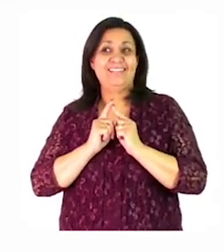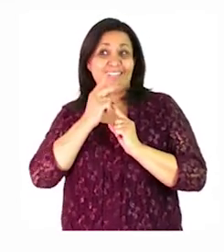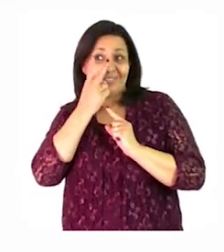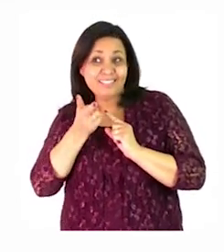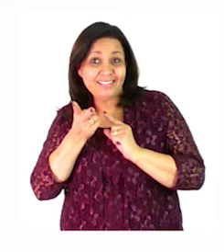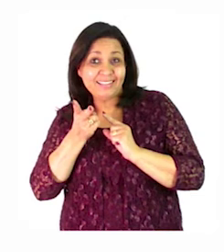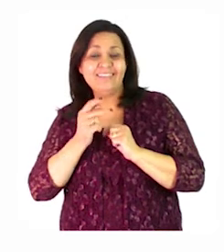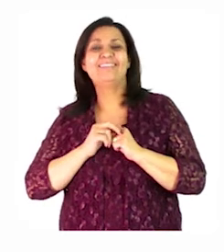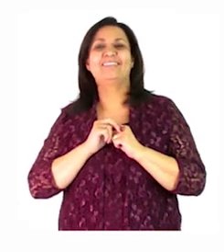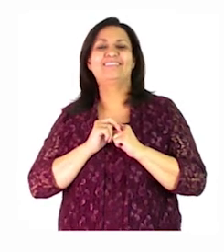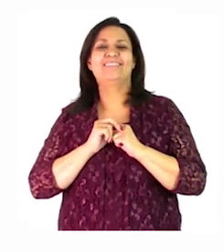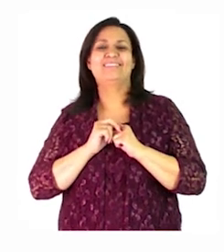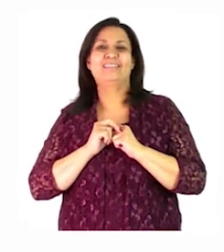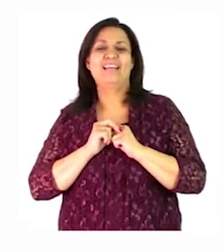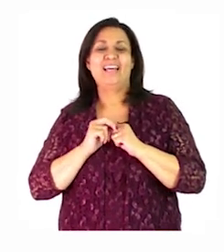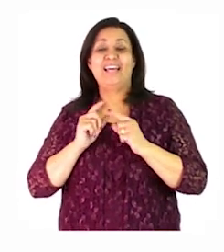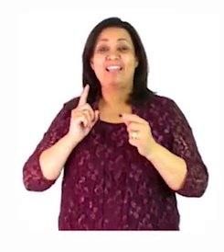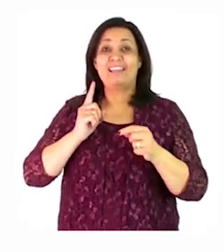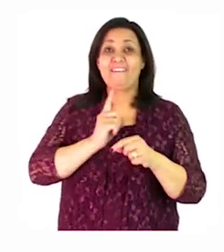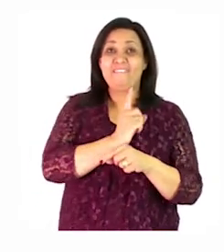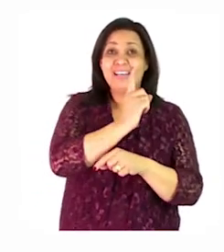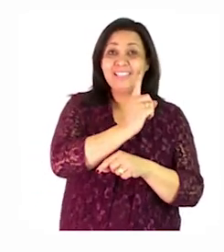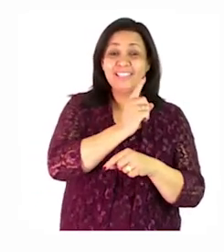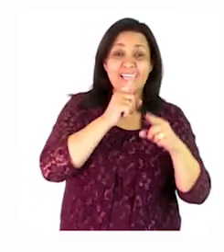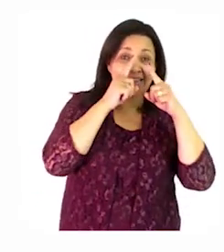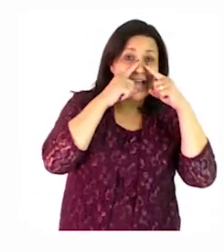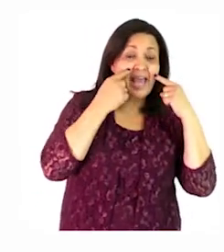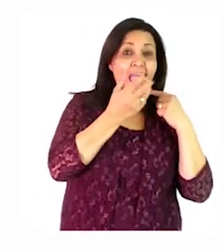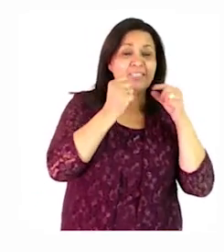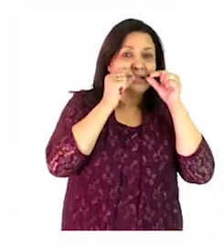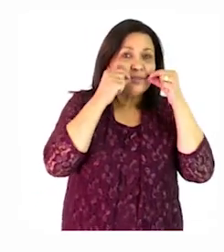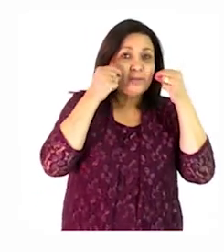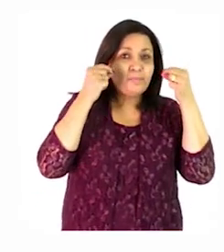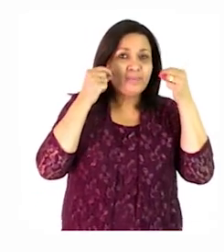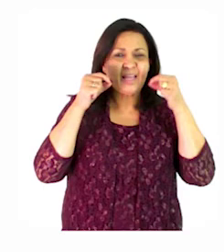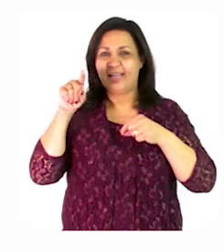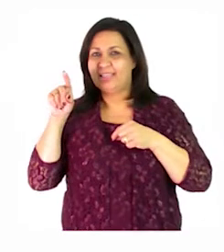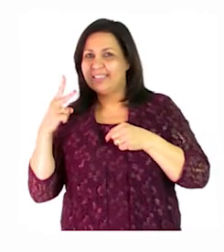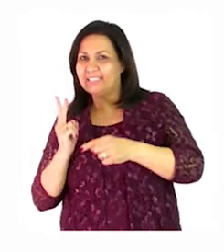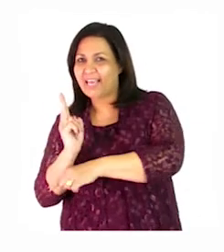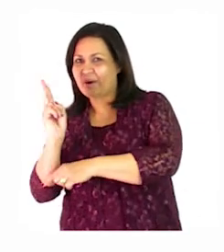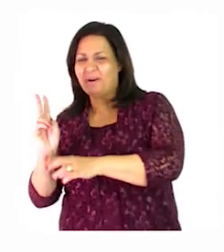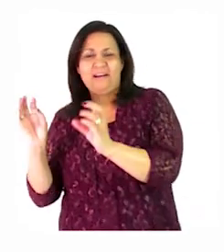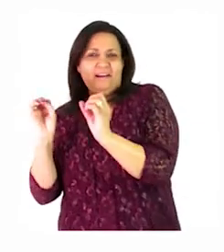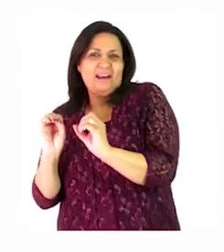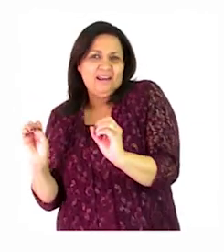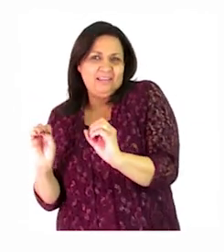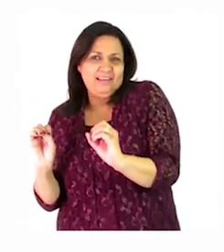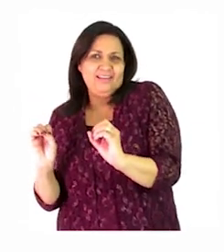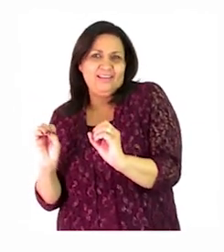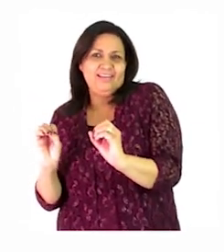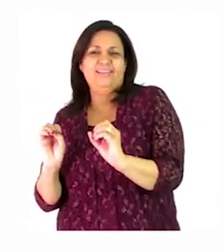difference? The first tiger has whiskers, and the second one does not